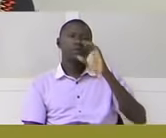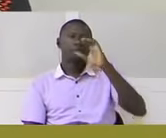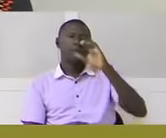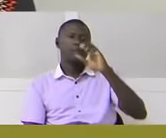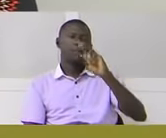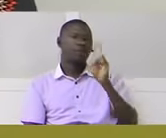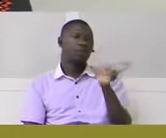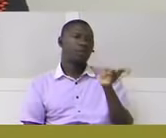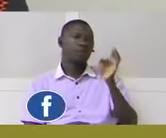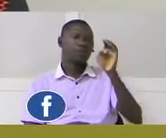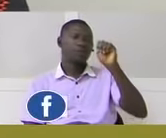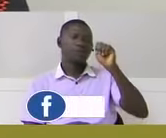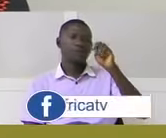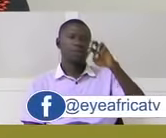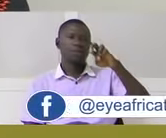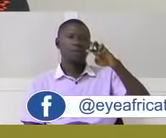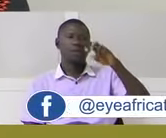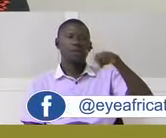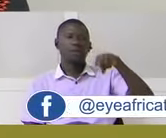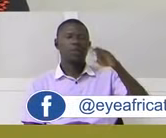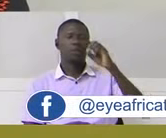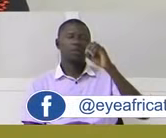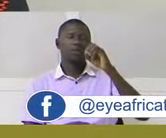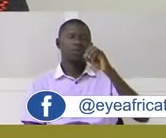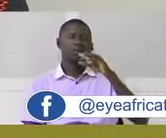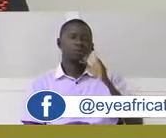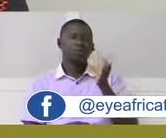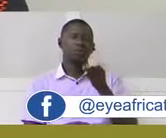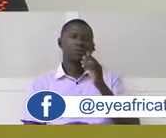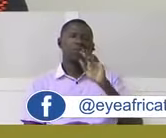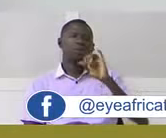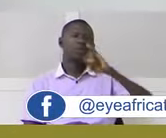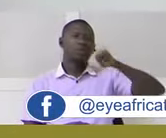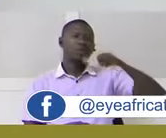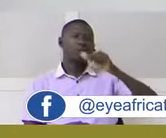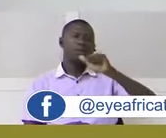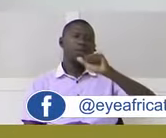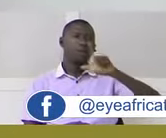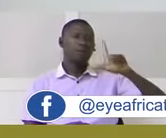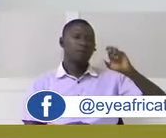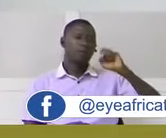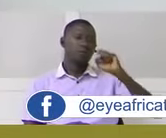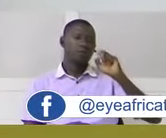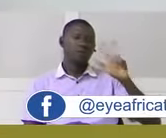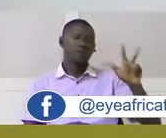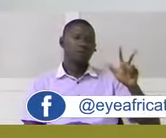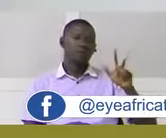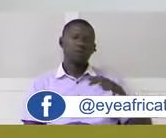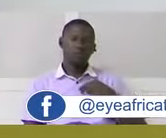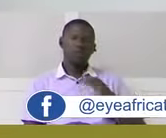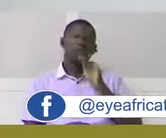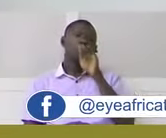Jalo ldi. We call him Papa Che. Nunga kumande ni Papa Che la.